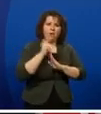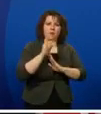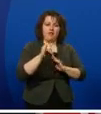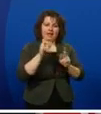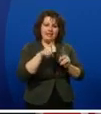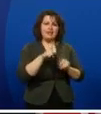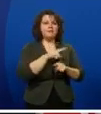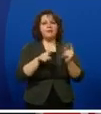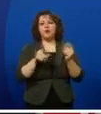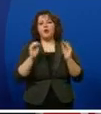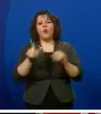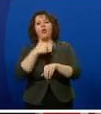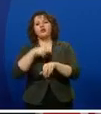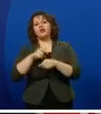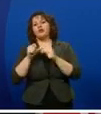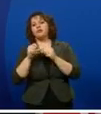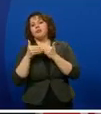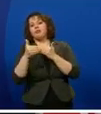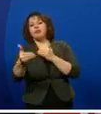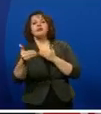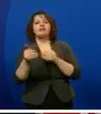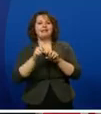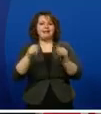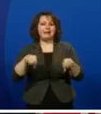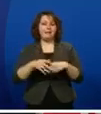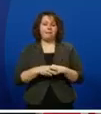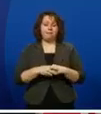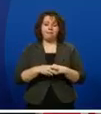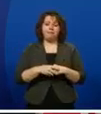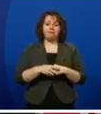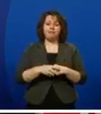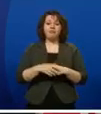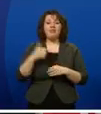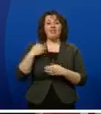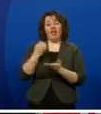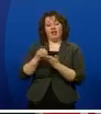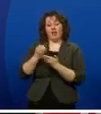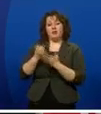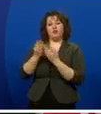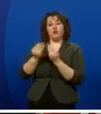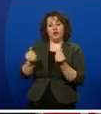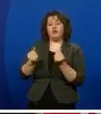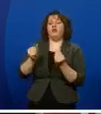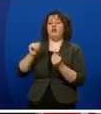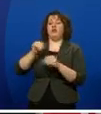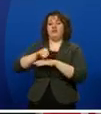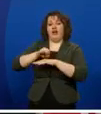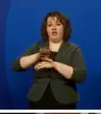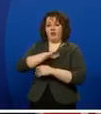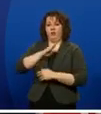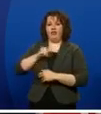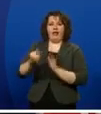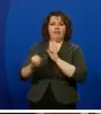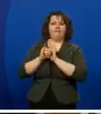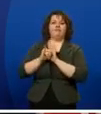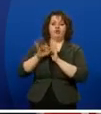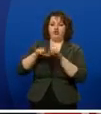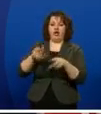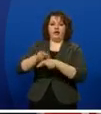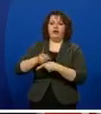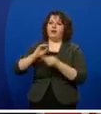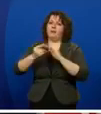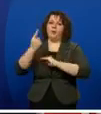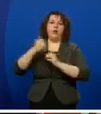system. In its final report to me, the Economic Recovery Advisory Board identified child care as the #1 opportunity